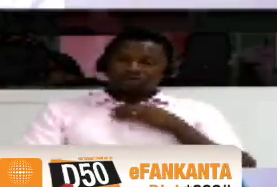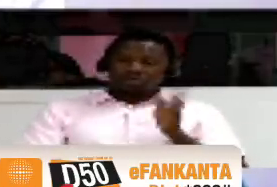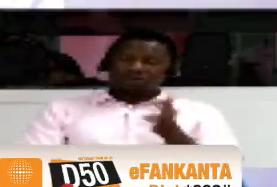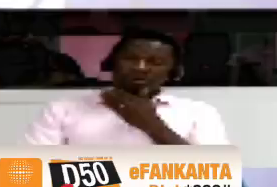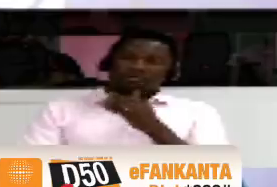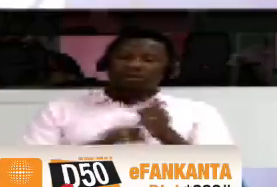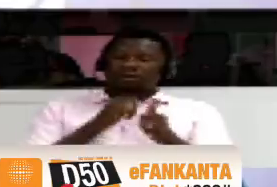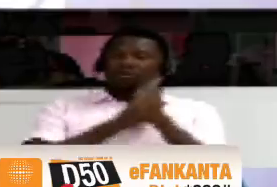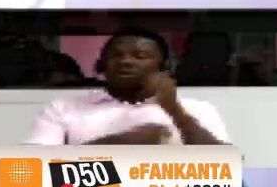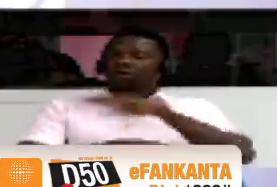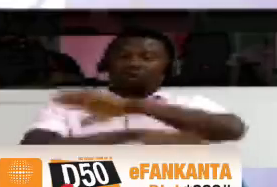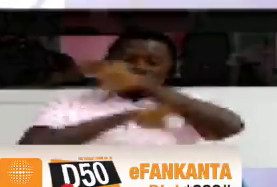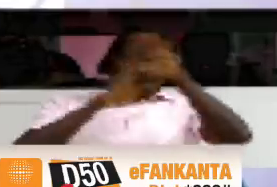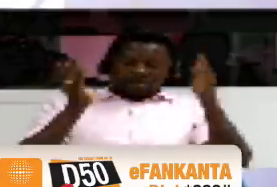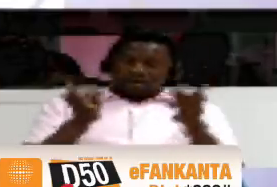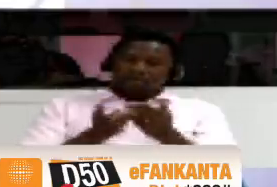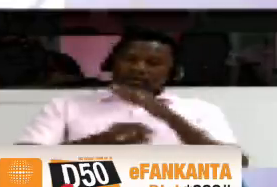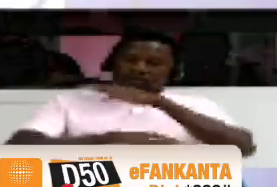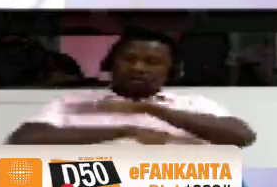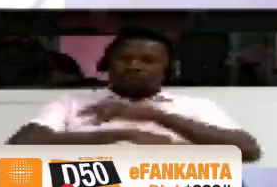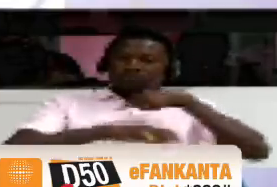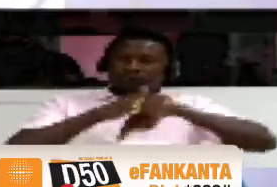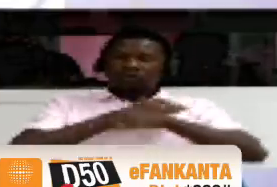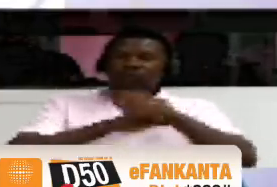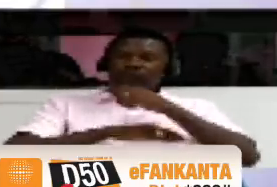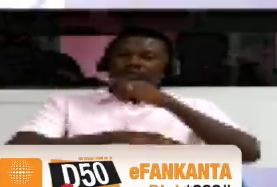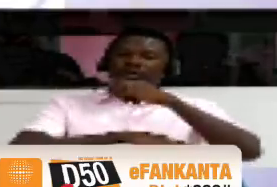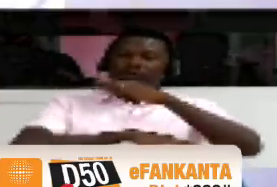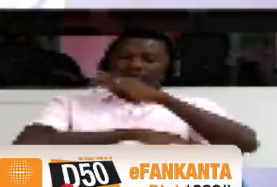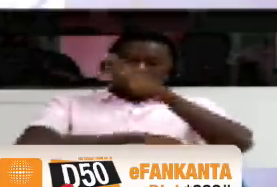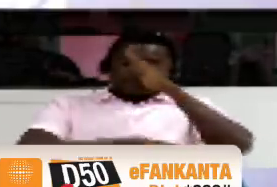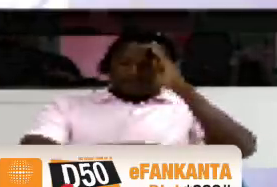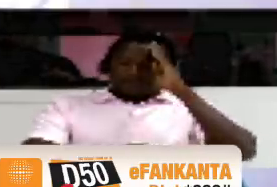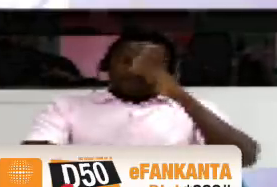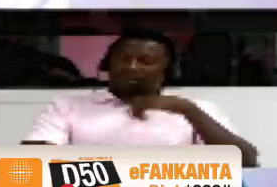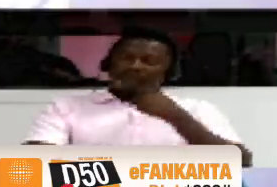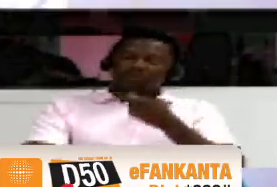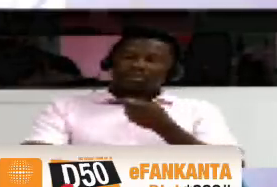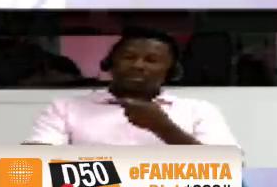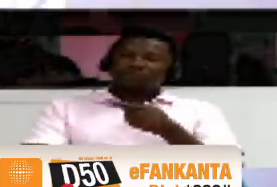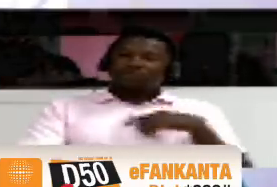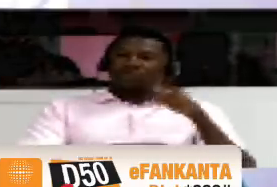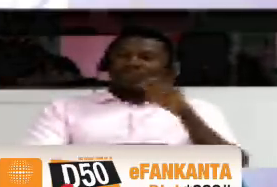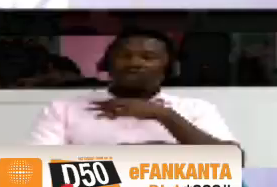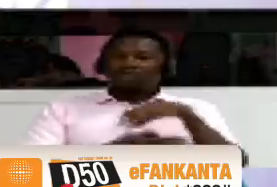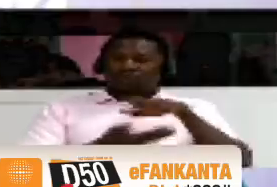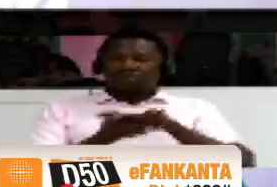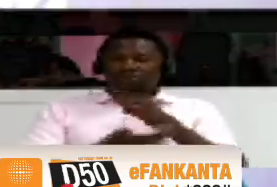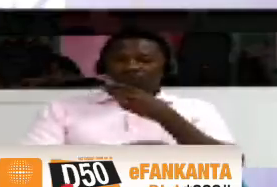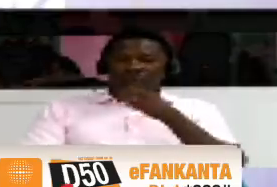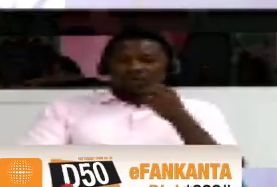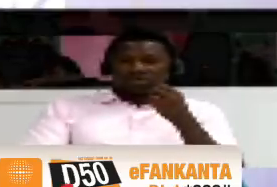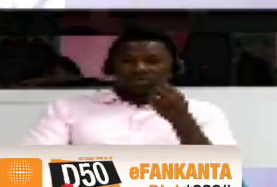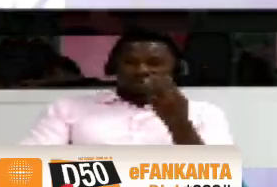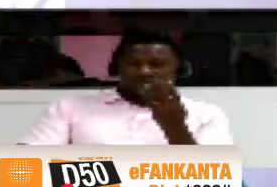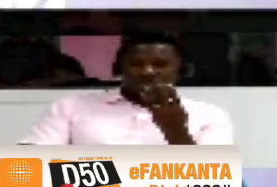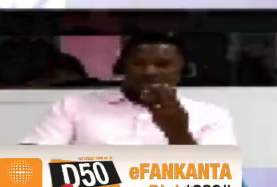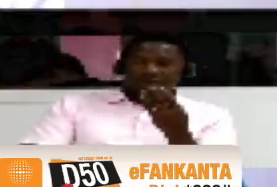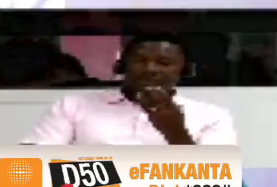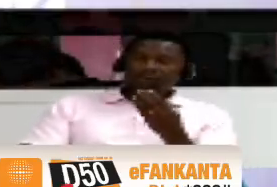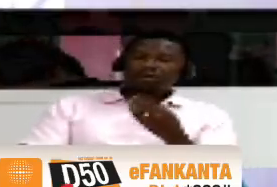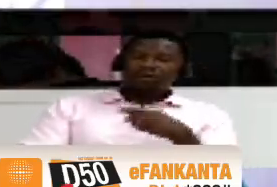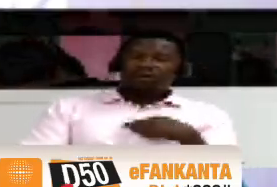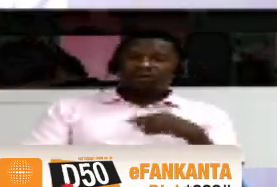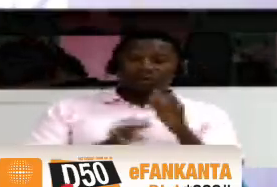go back to all the schools in Brikama the following day on the 24th to sensitize and talk to all those